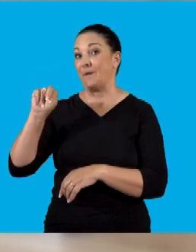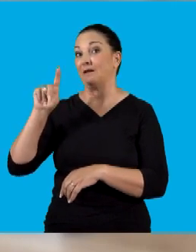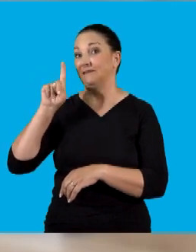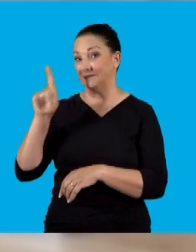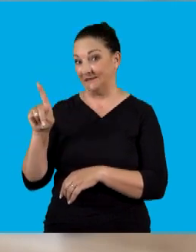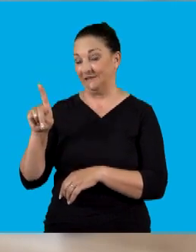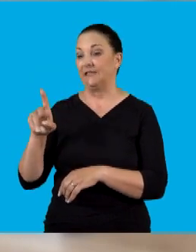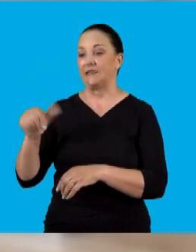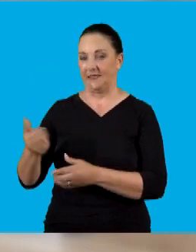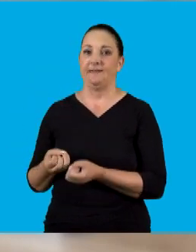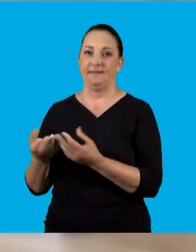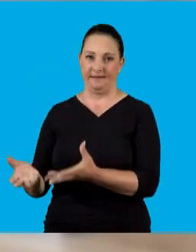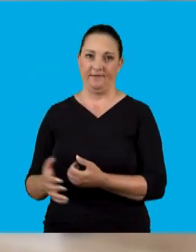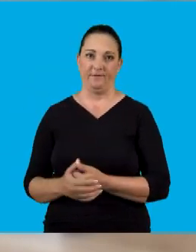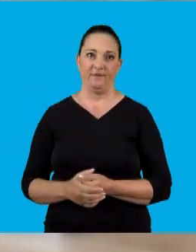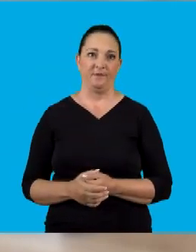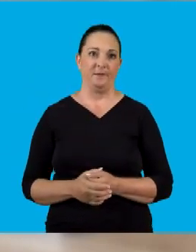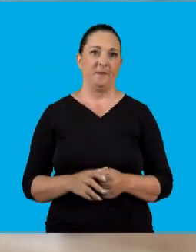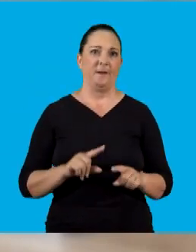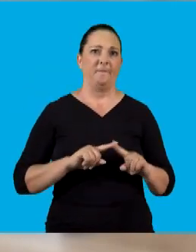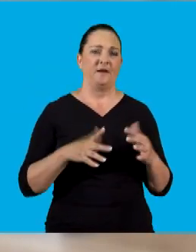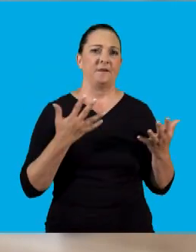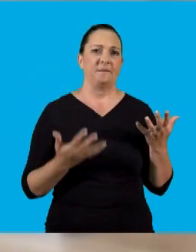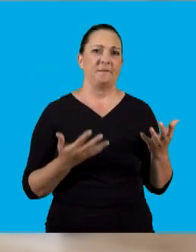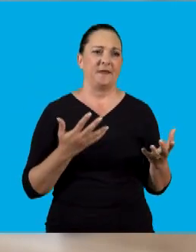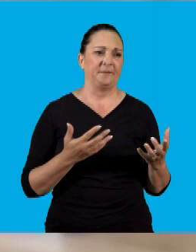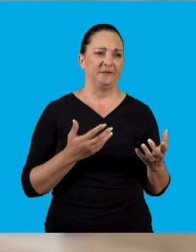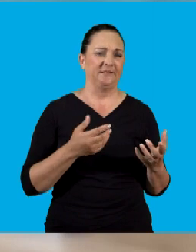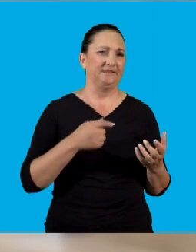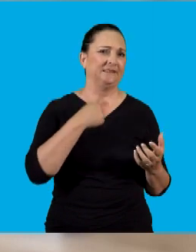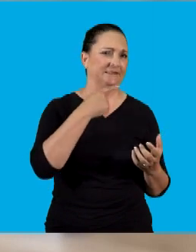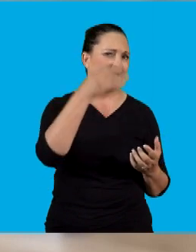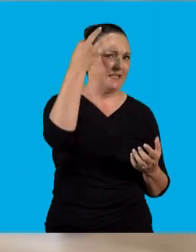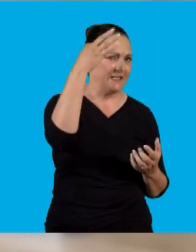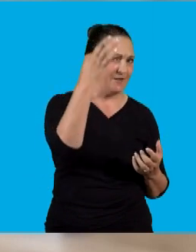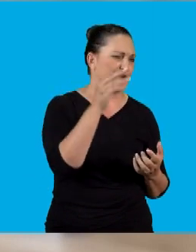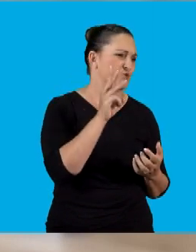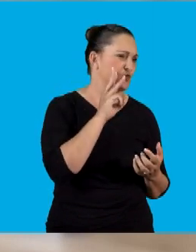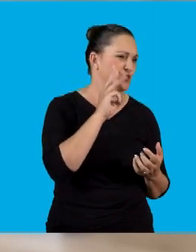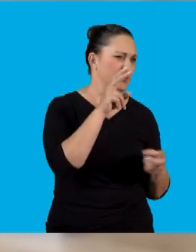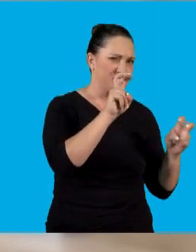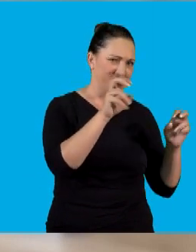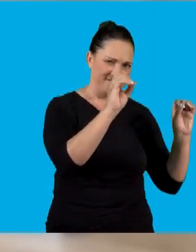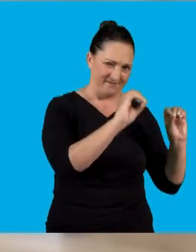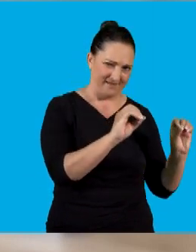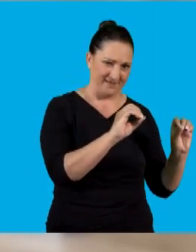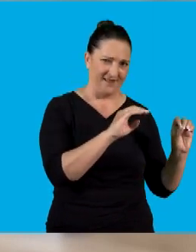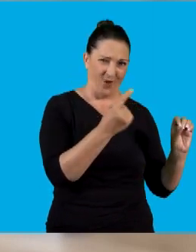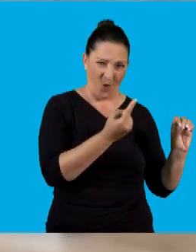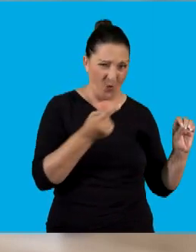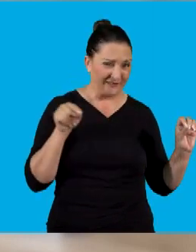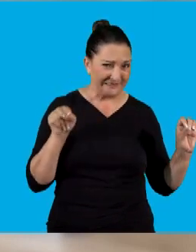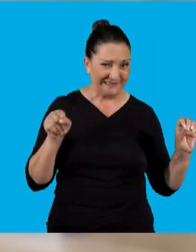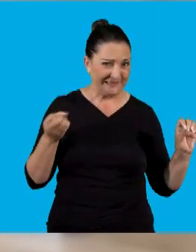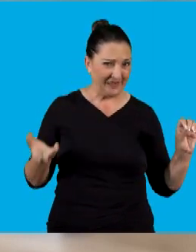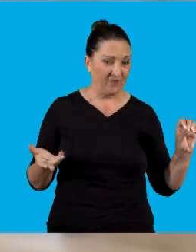if the government was not offering that water and electricity, if it was only offered by private businesses? Obviously, the prices that they were going to charge